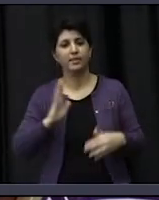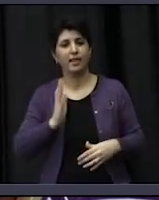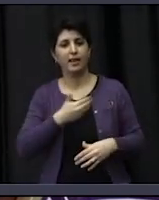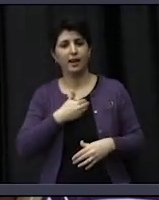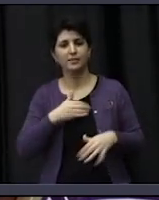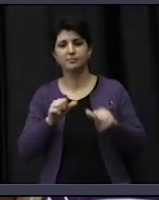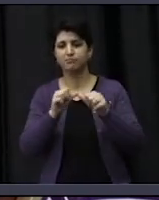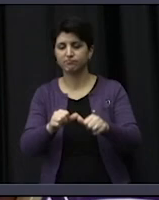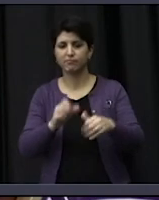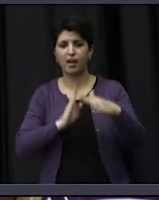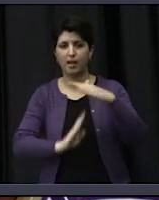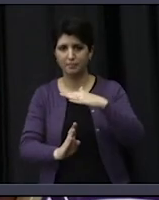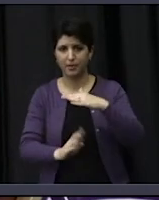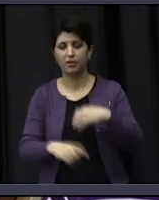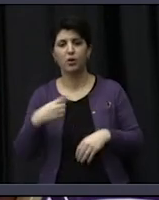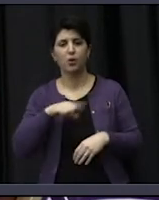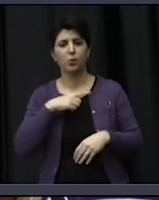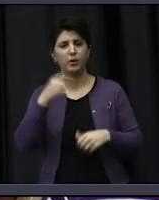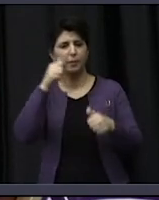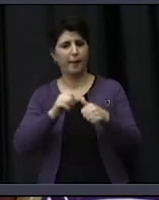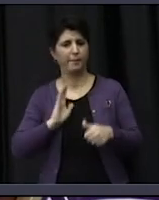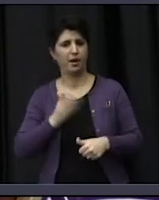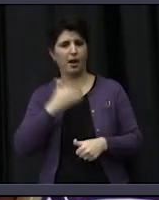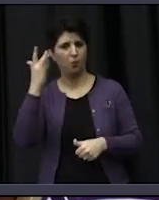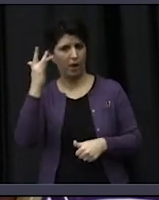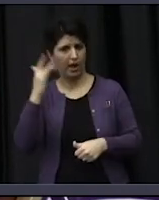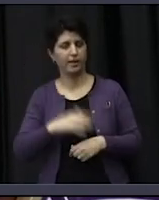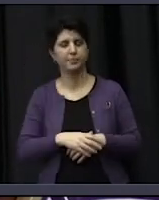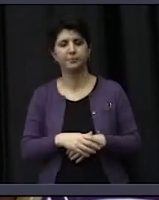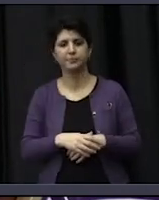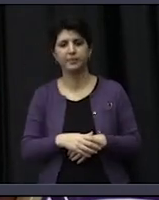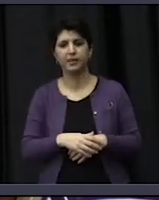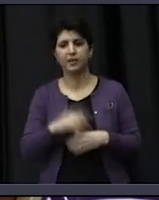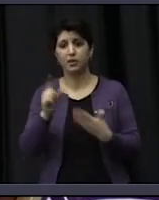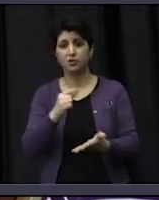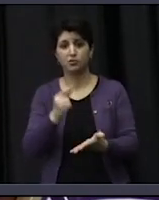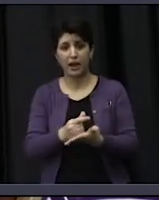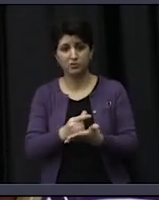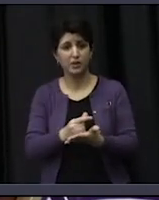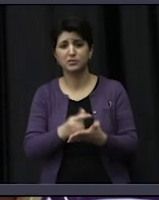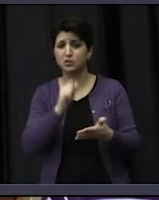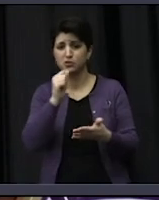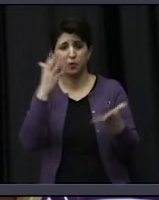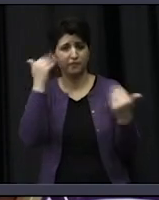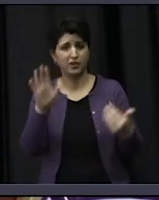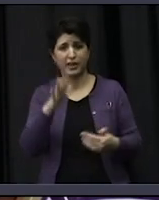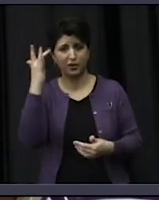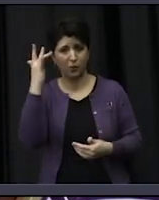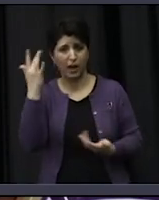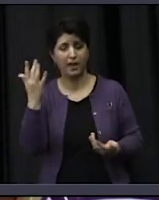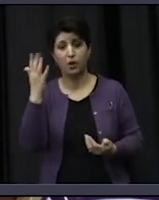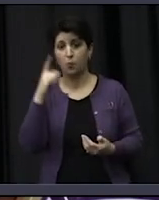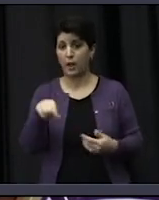humble while we remember our why. Graduates, take this time. Let us not forget our why